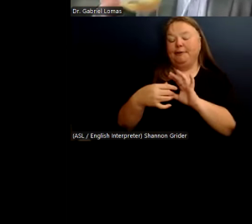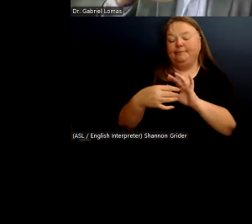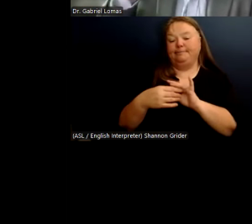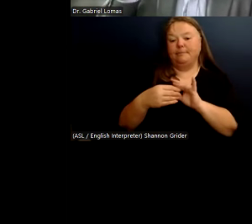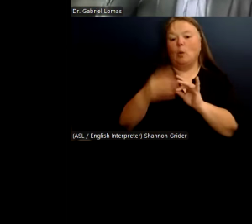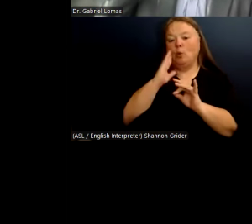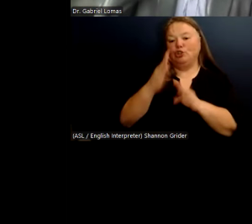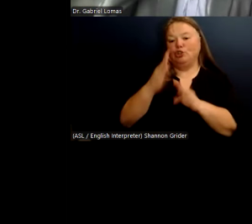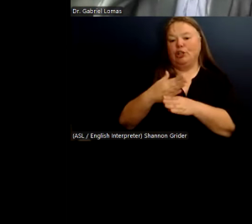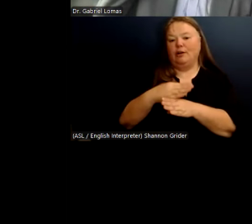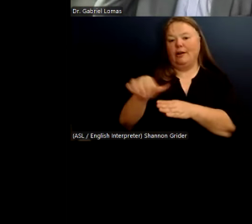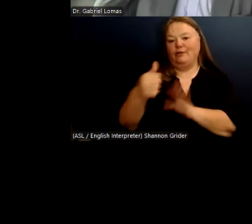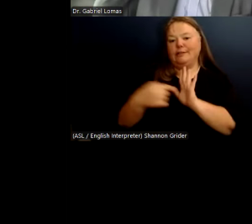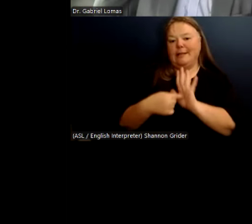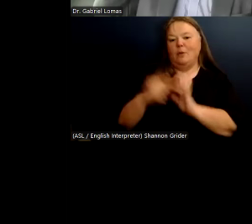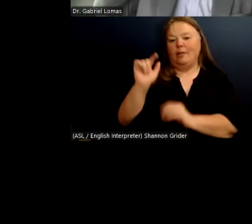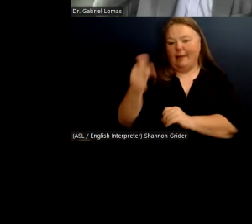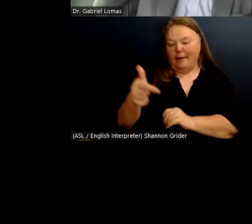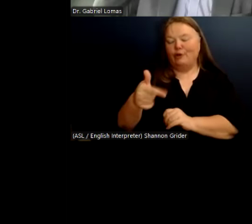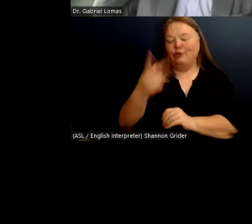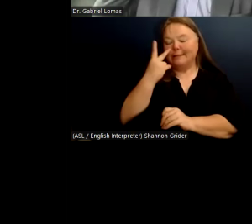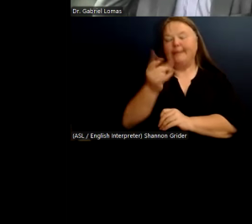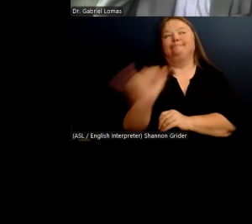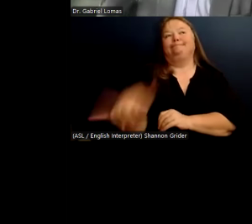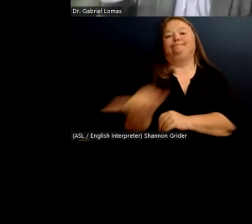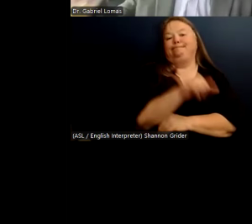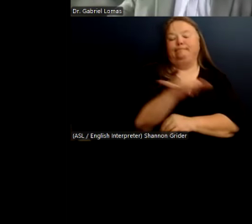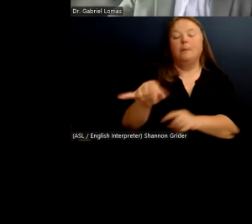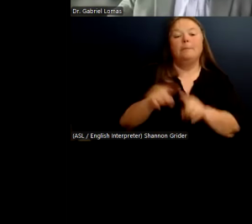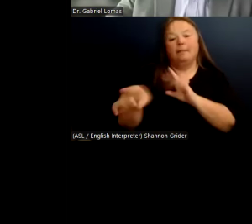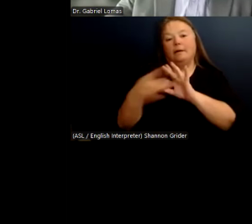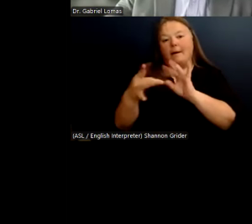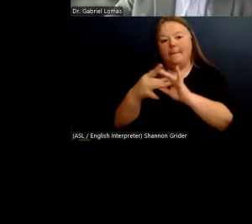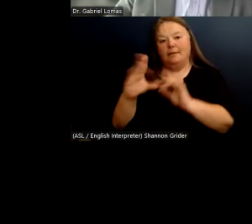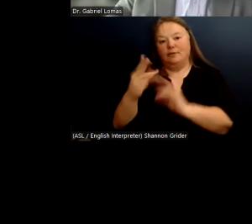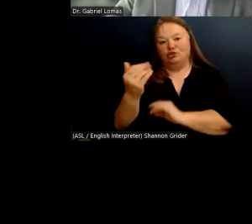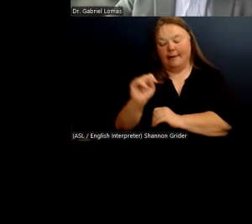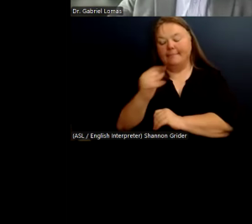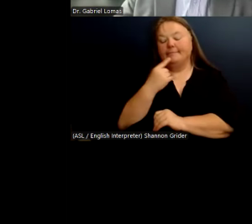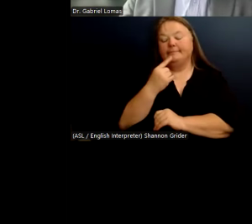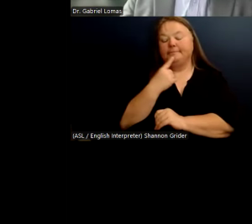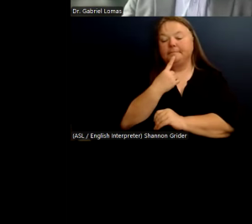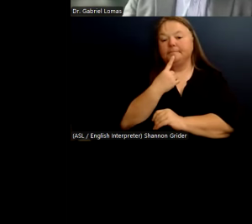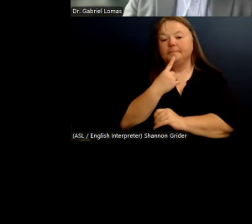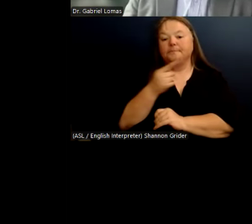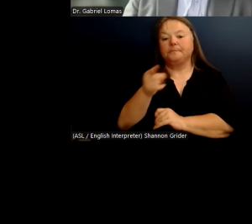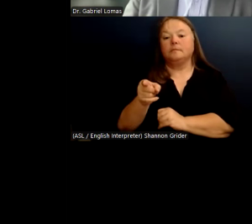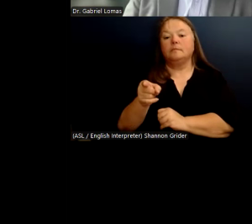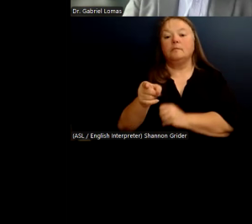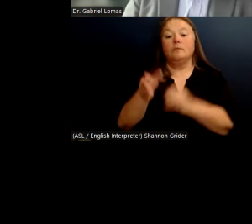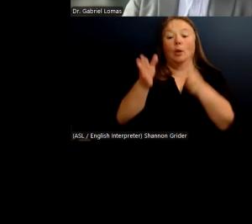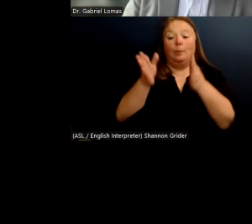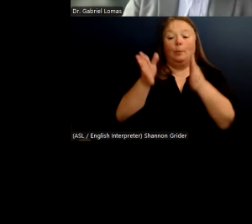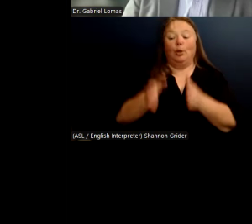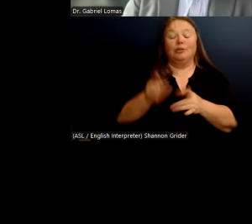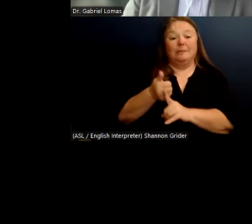later that really talks about how when a person is